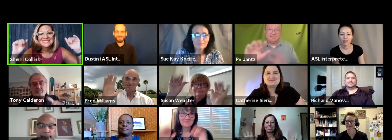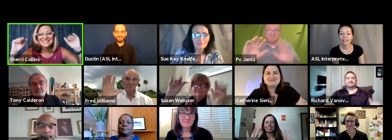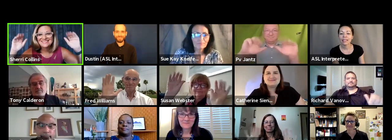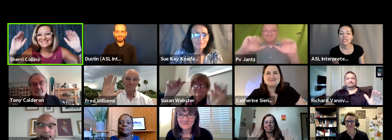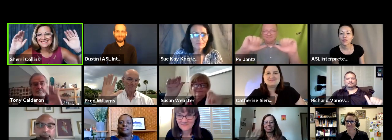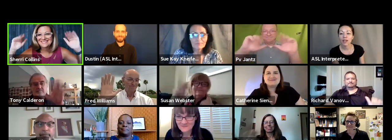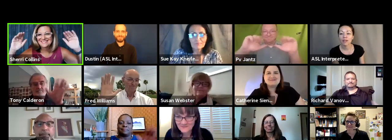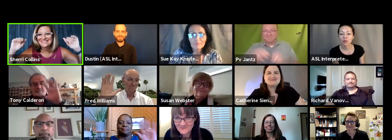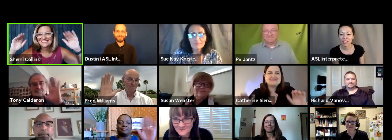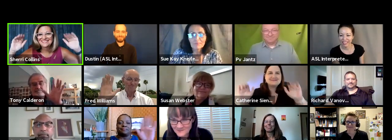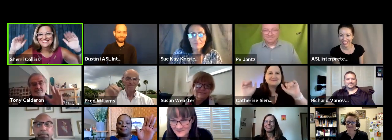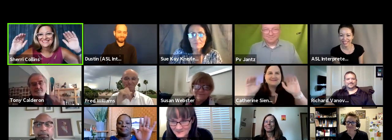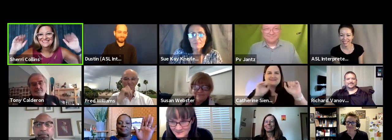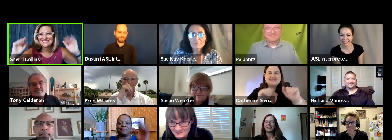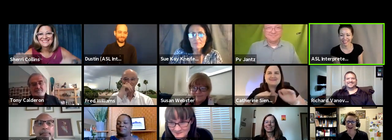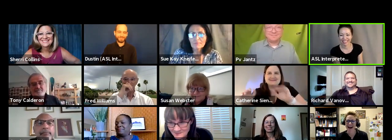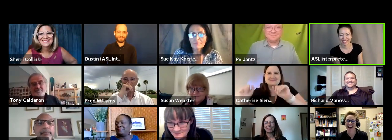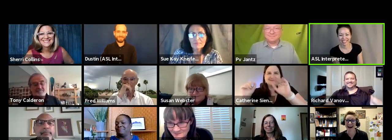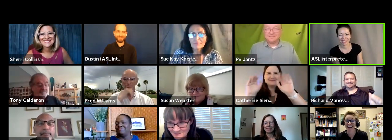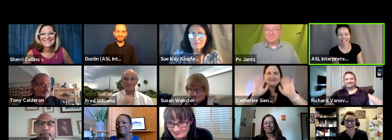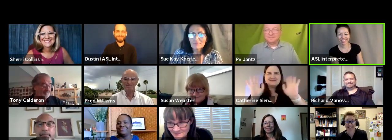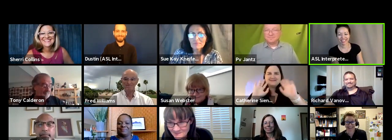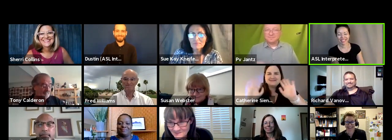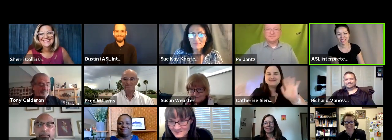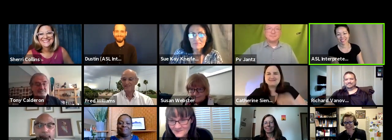everyone. It's 5:20.